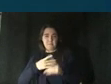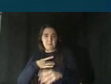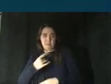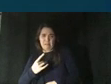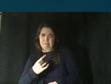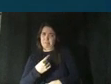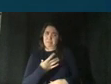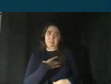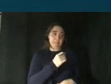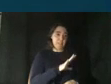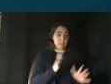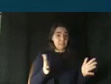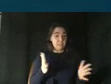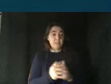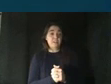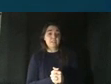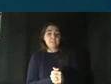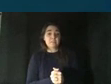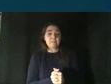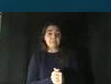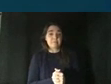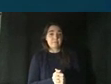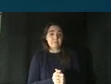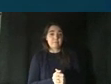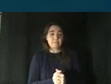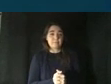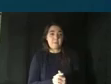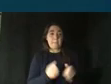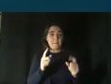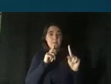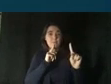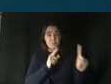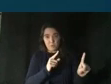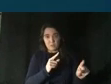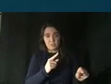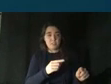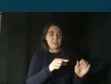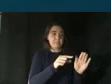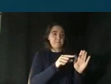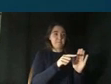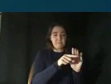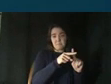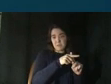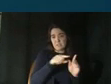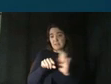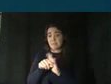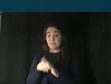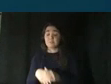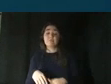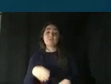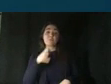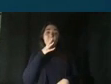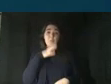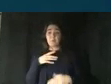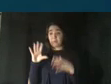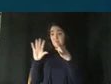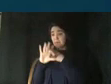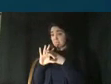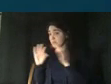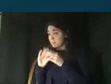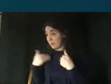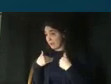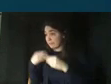who wanted to read about it, who wanted to understand it. So again, that's one example. We actually have a comment about that in the chat.